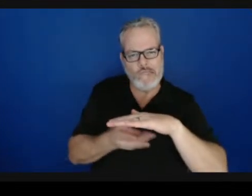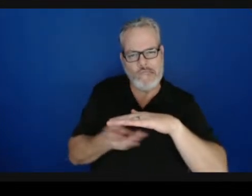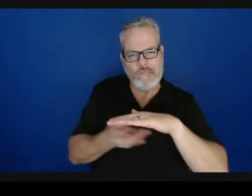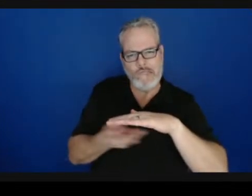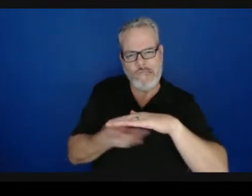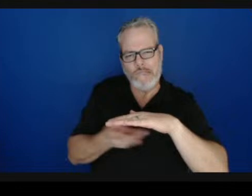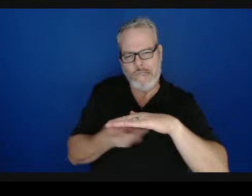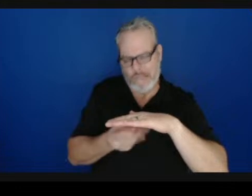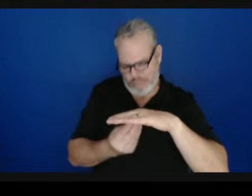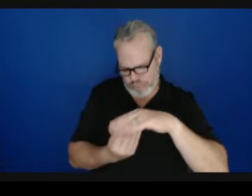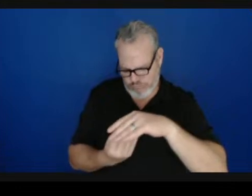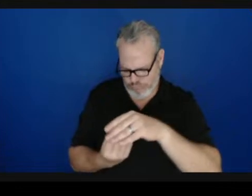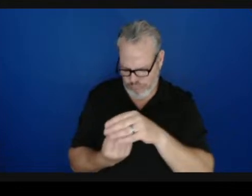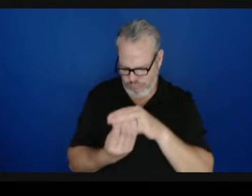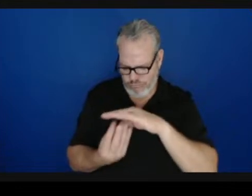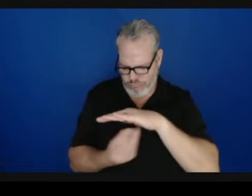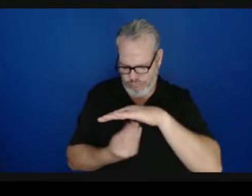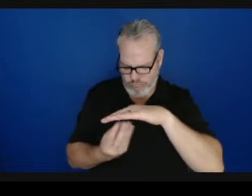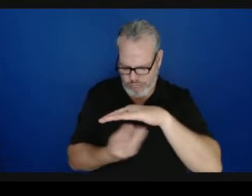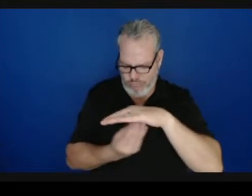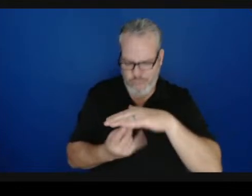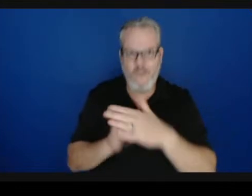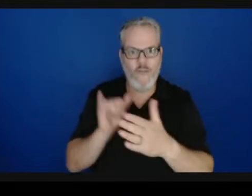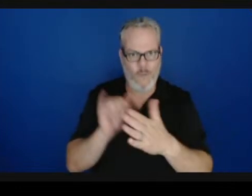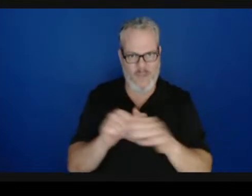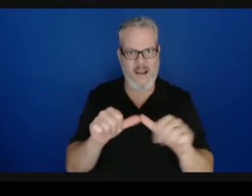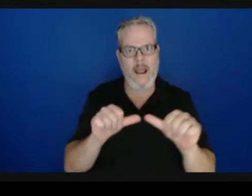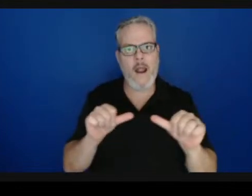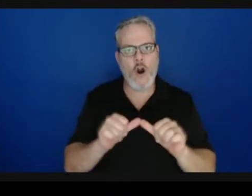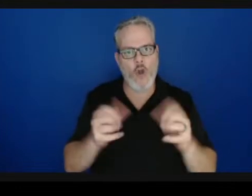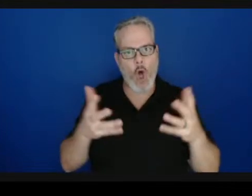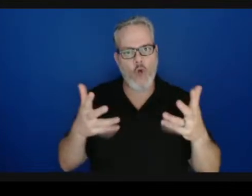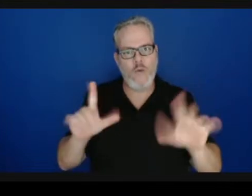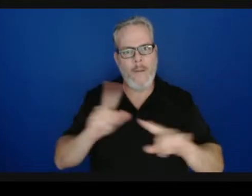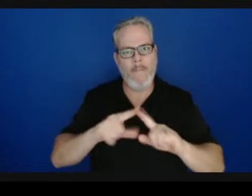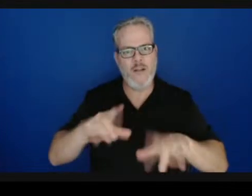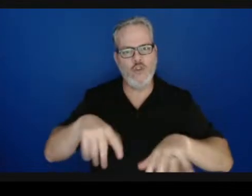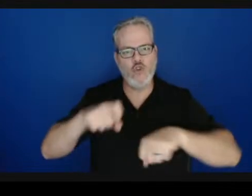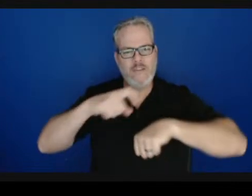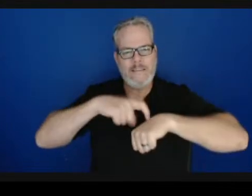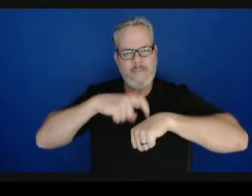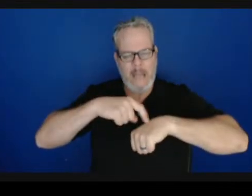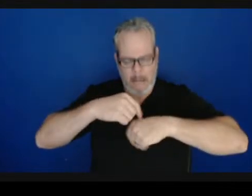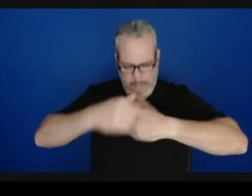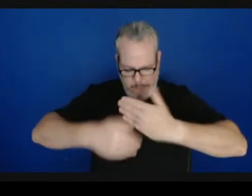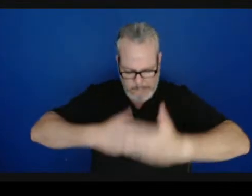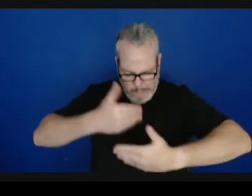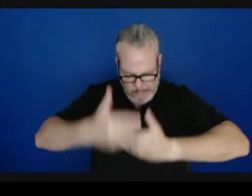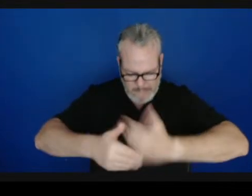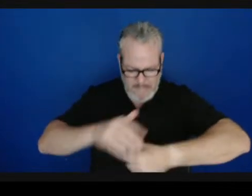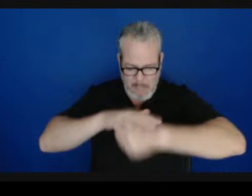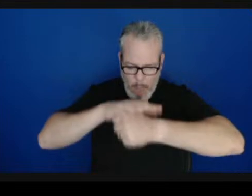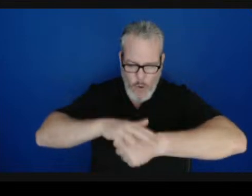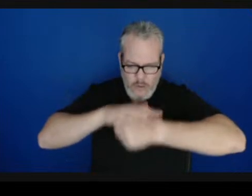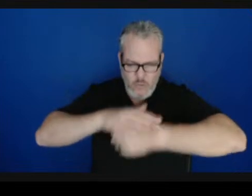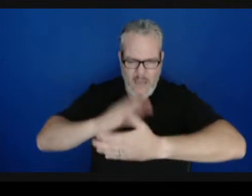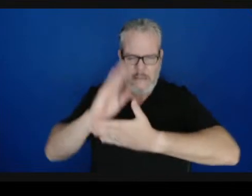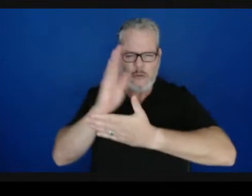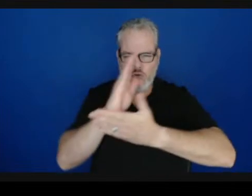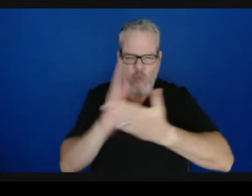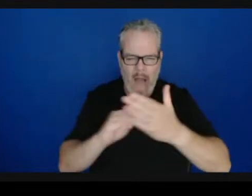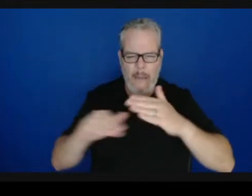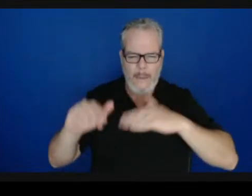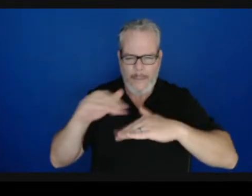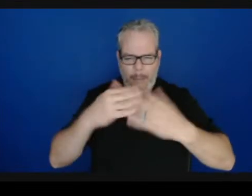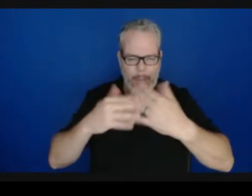that deep area already. And it just took a while to continue pressurizing and cracking to get far enough up